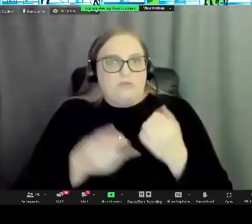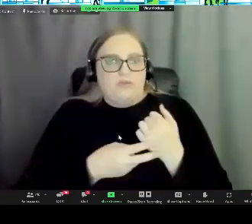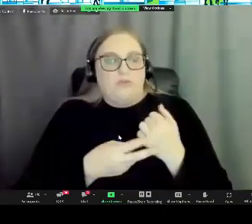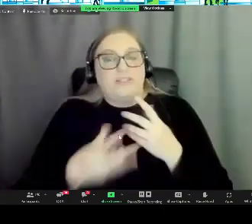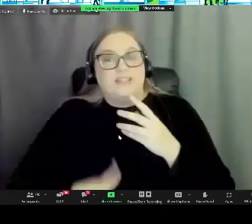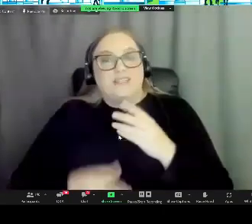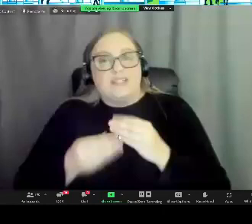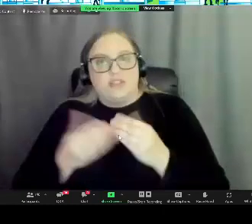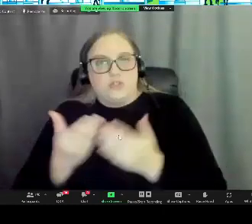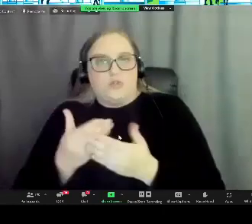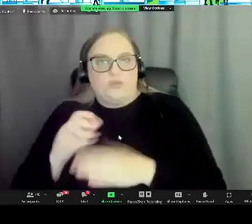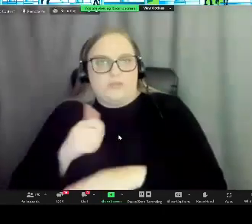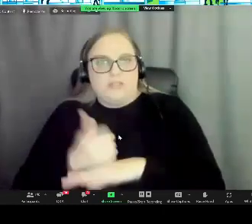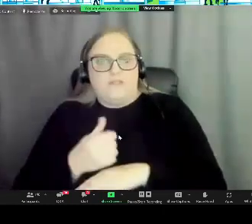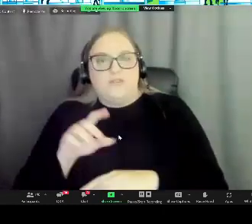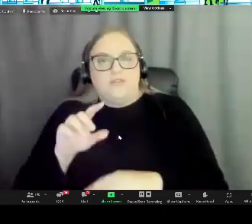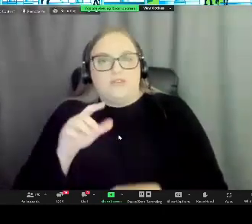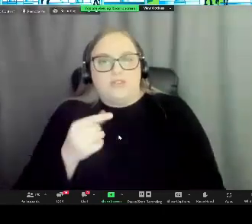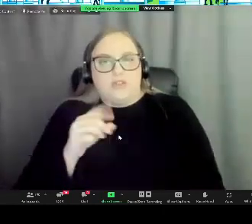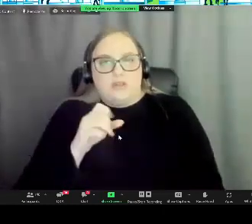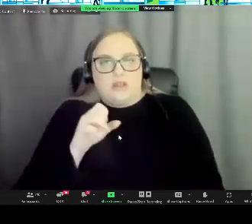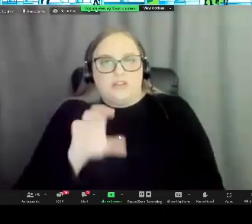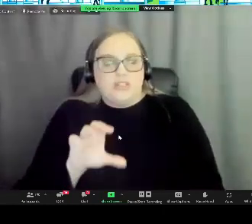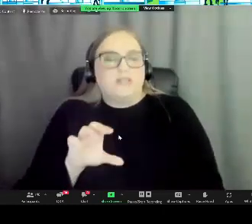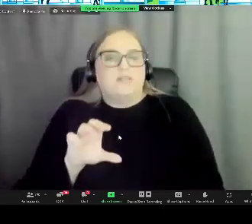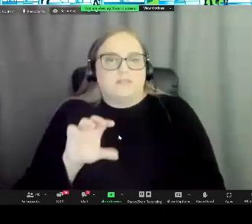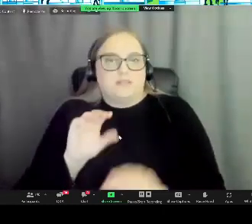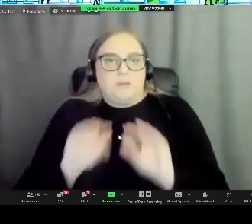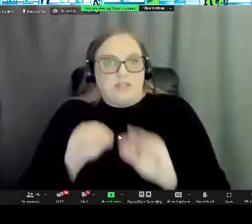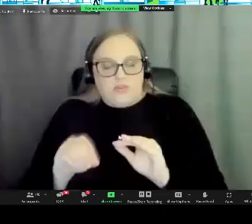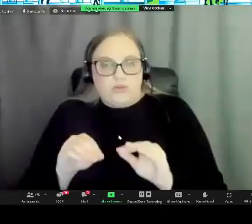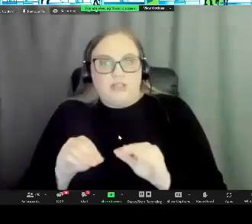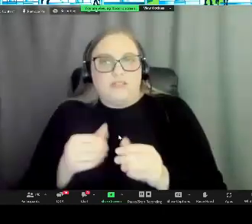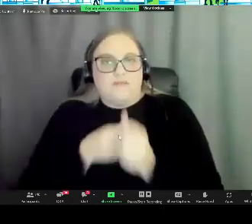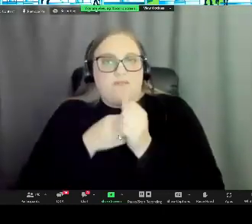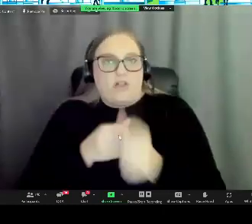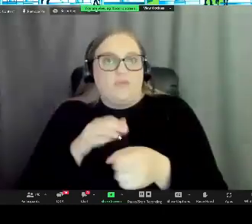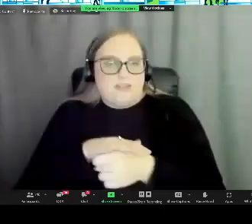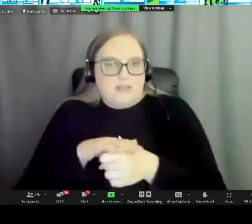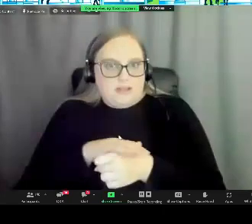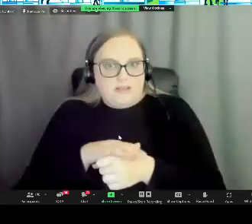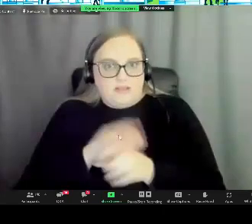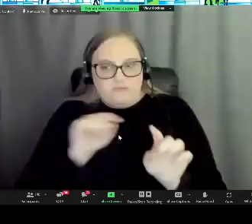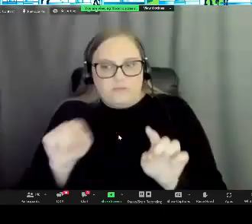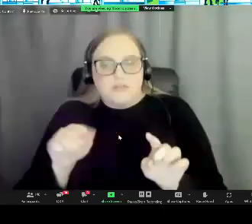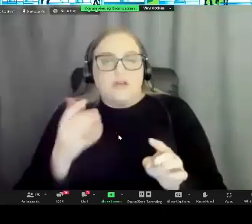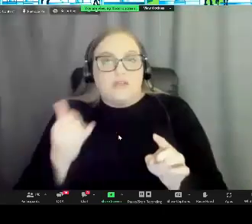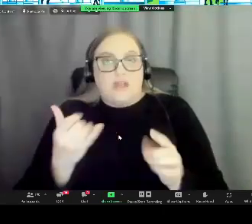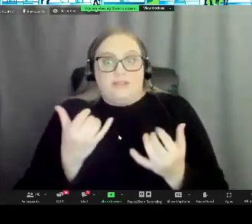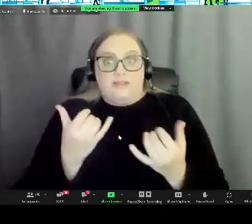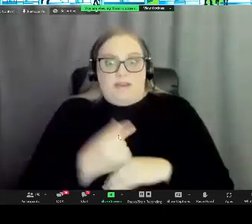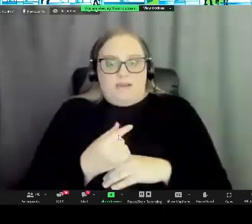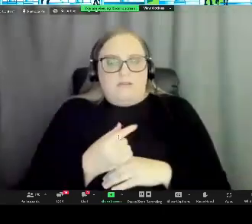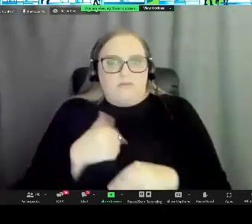geologic repositories and follow a consent-based siting process to do so. And so that's what leads us to be where we're at today, pursuing consent-based siting for a